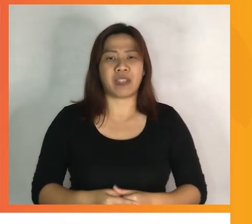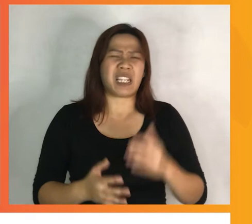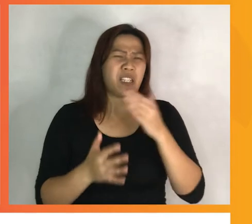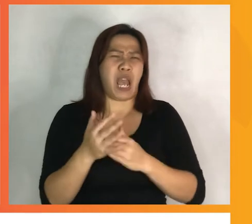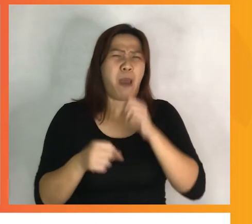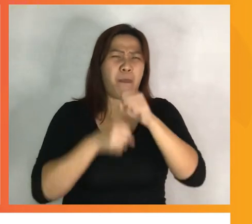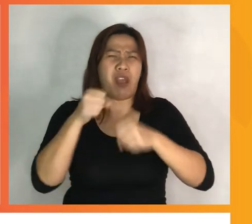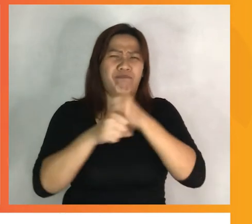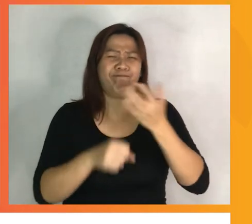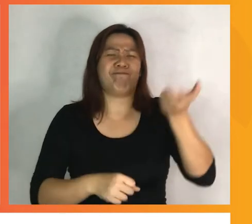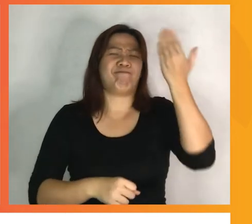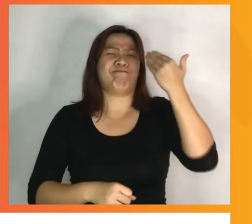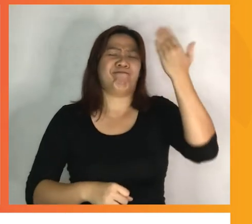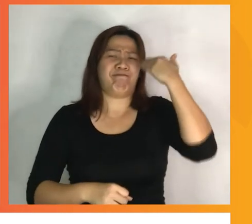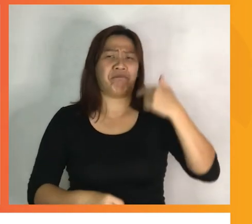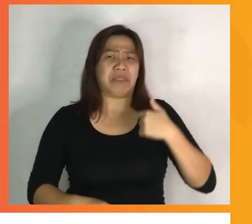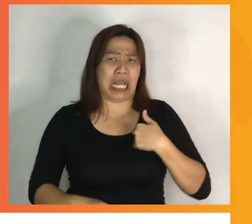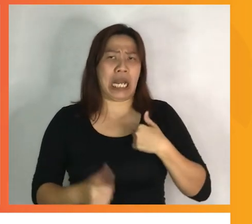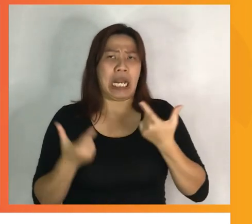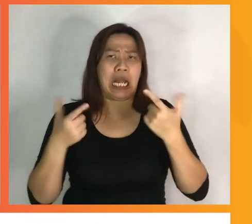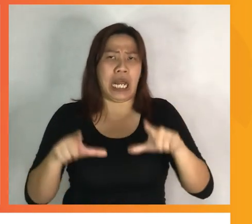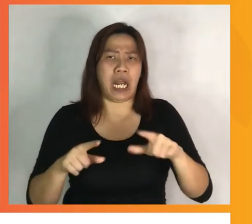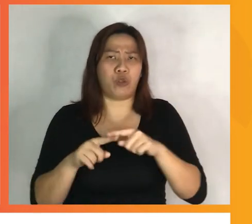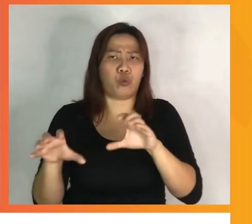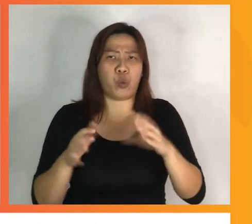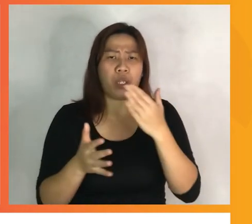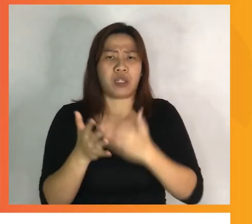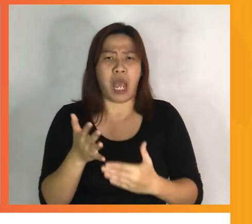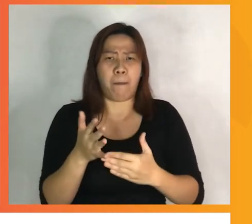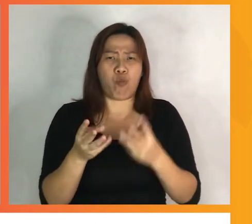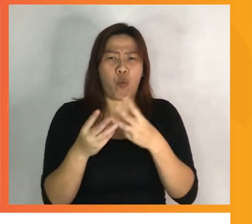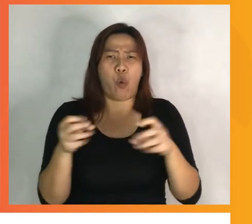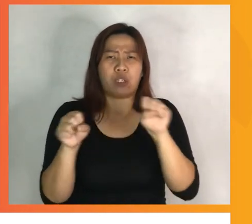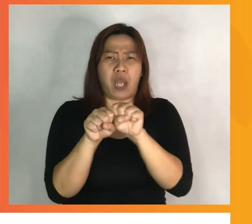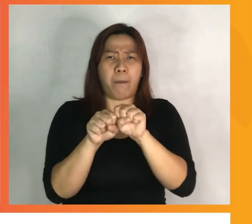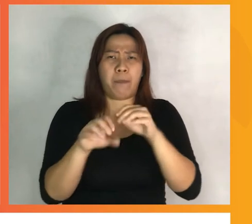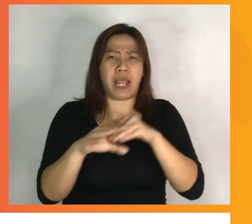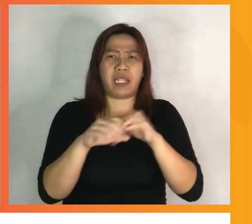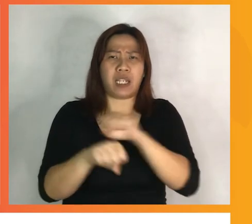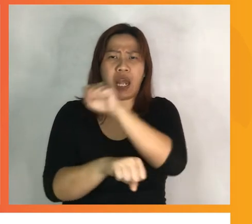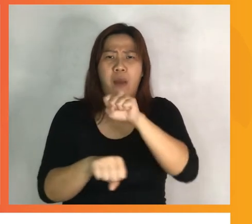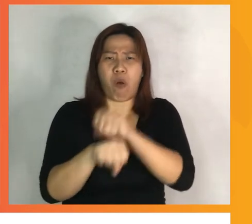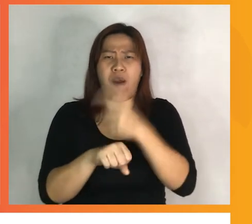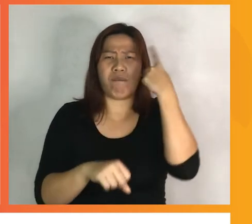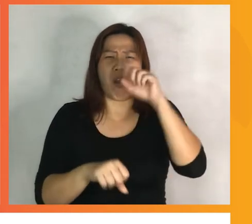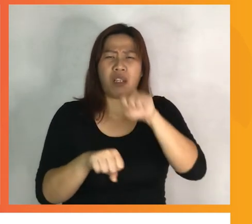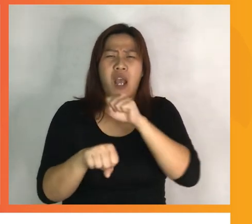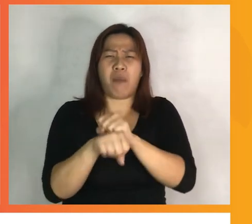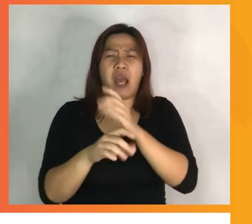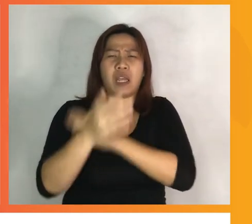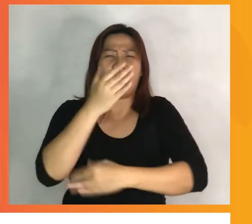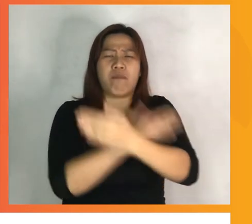Some years ago, I was lucky to run a number of workshops in Singapore on behalf of the